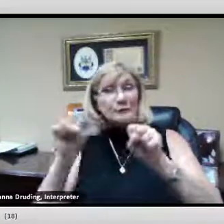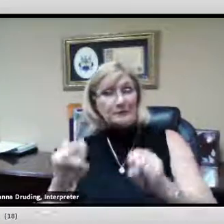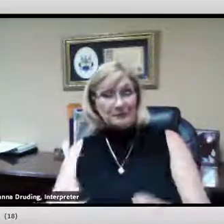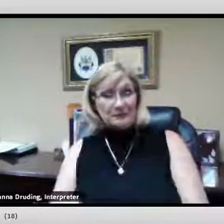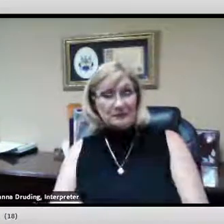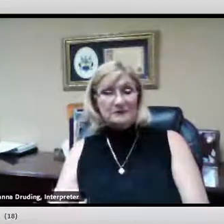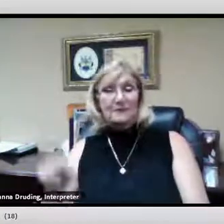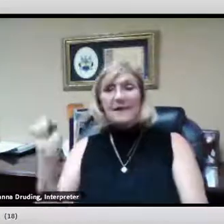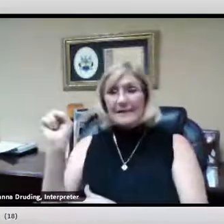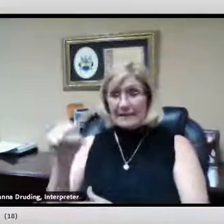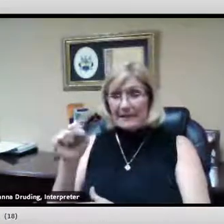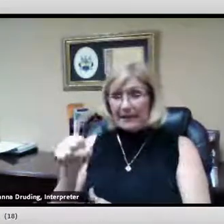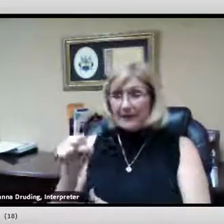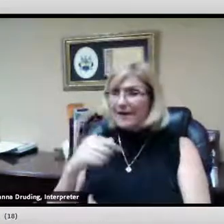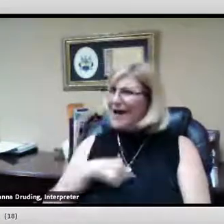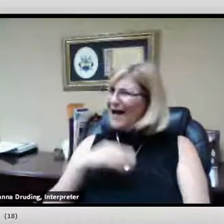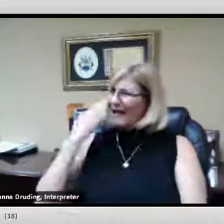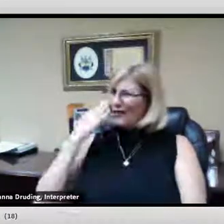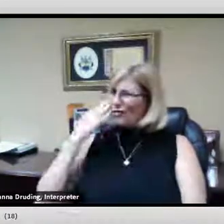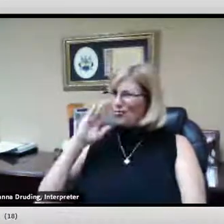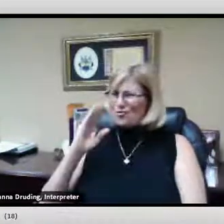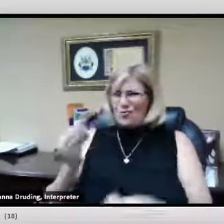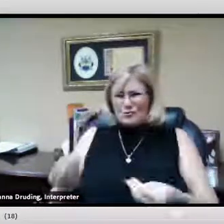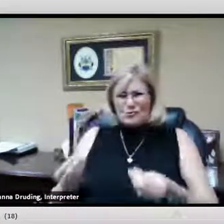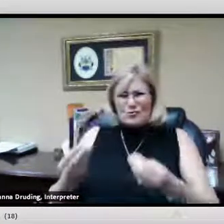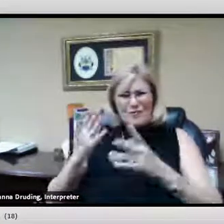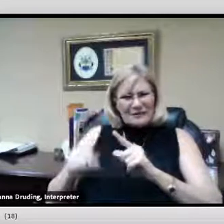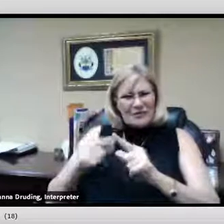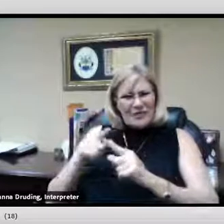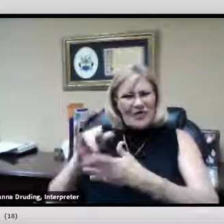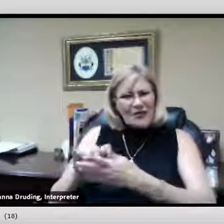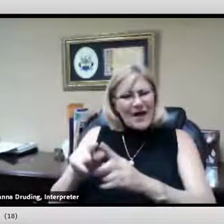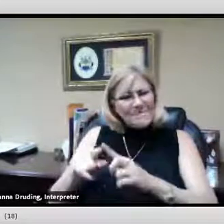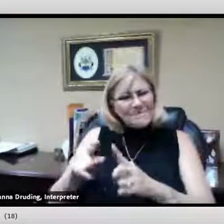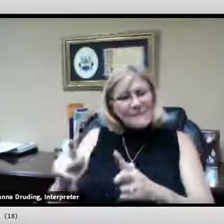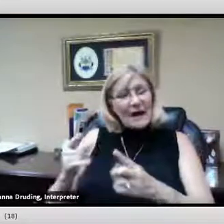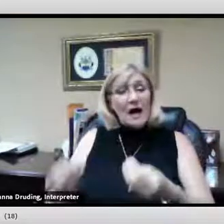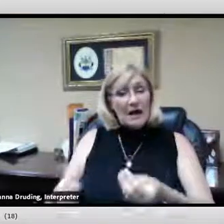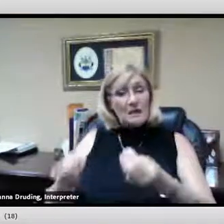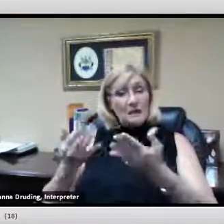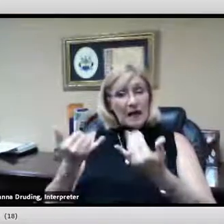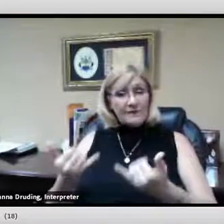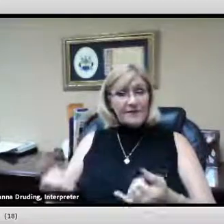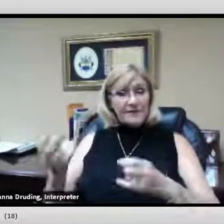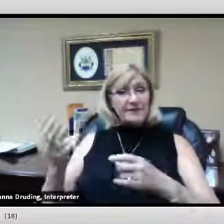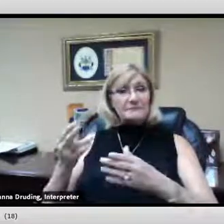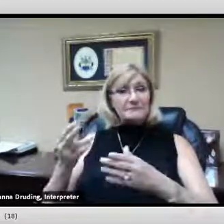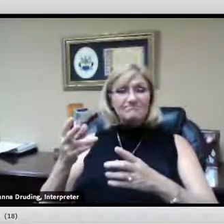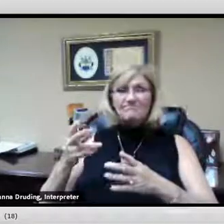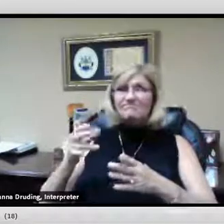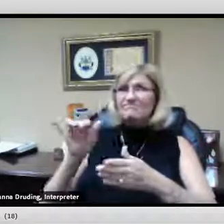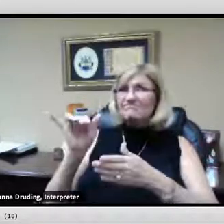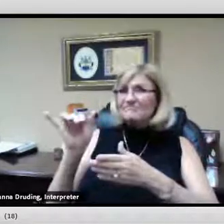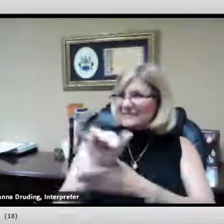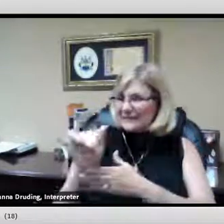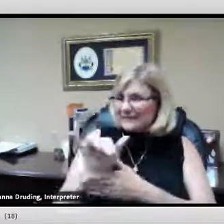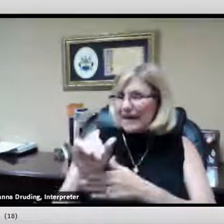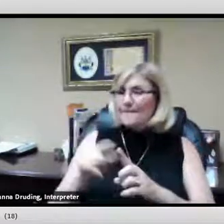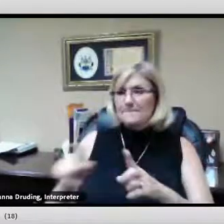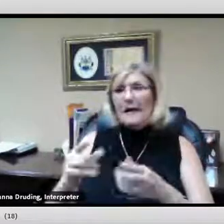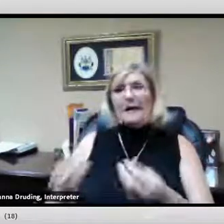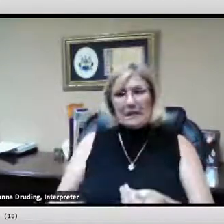Yeah, I don't know too much about it. A lot of this applies, but then you have a lot of privacy issues, and